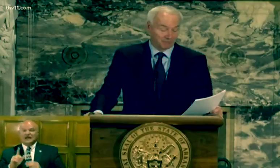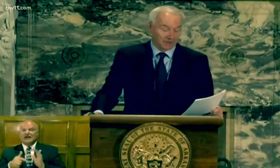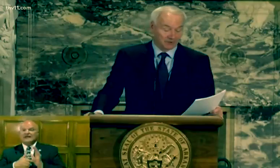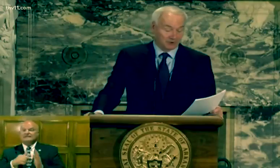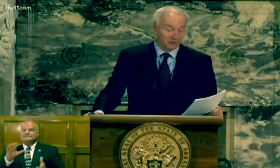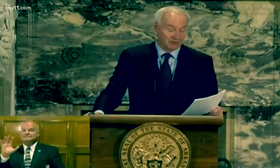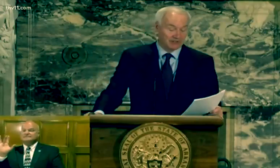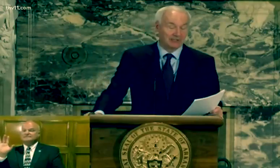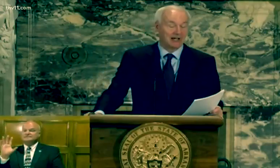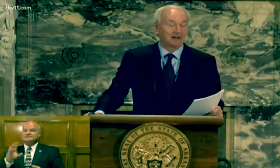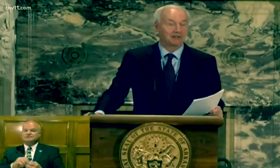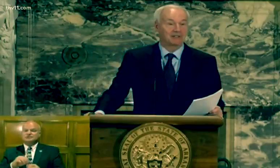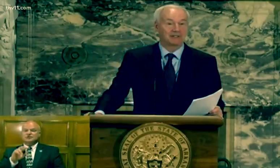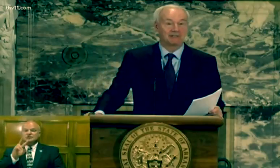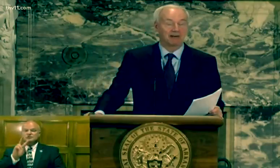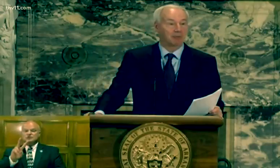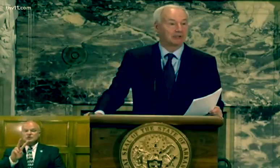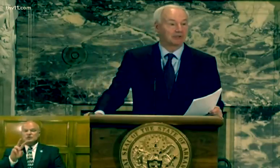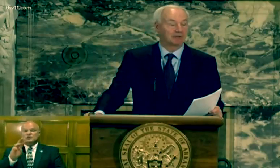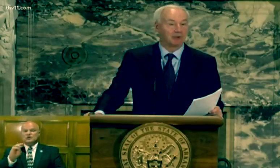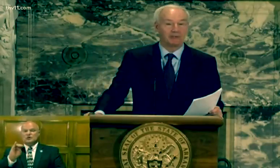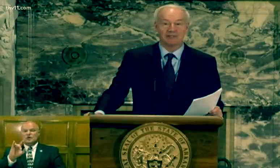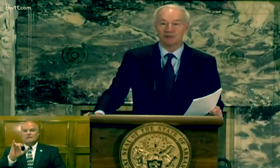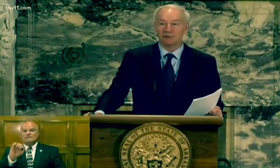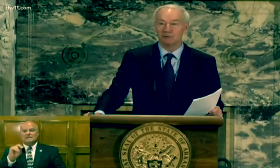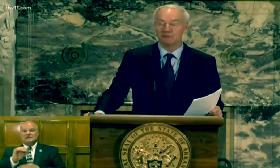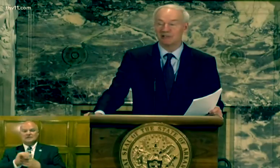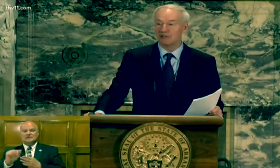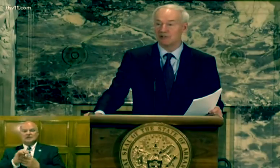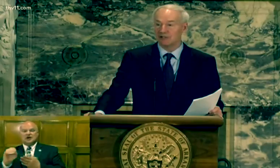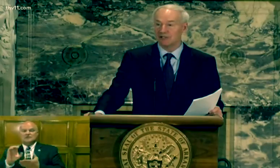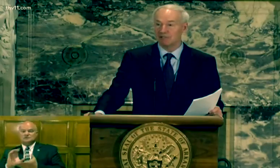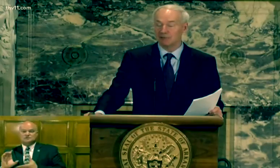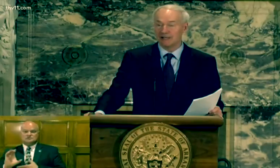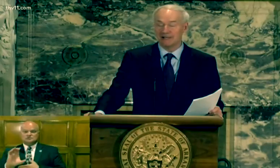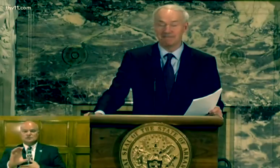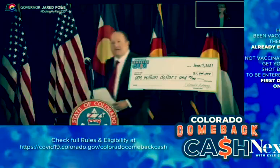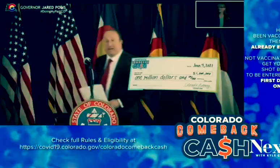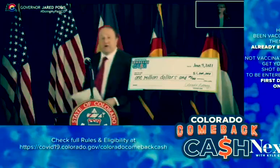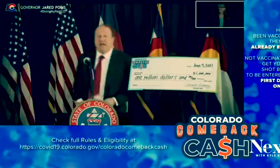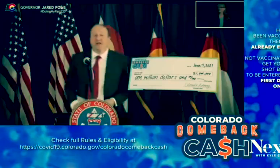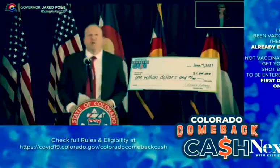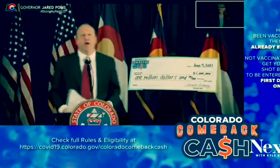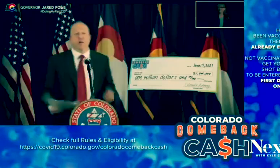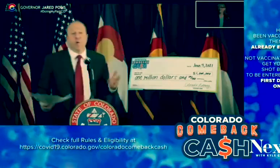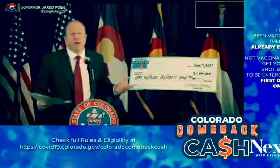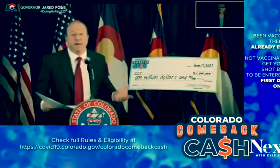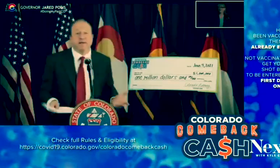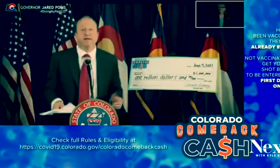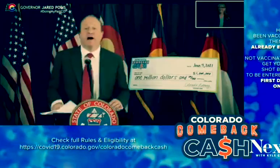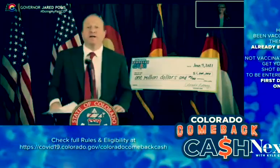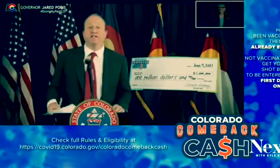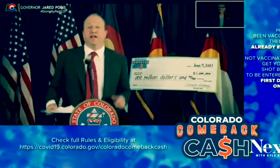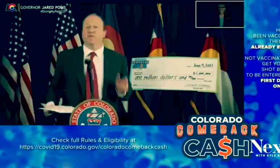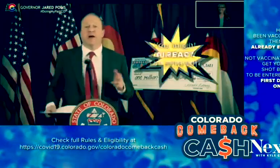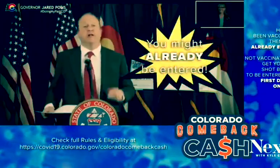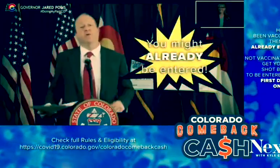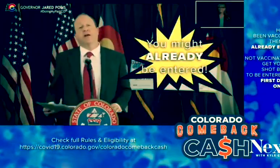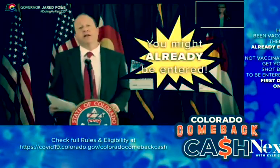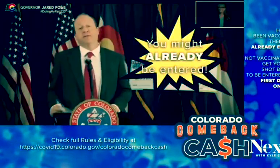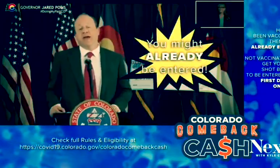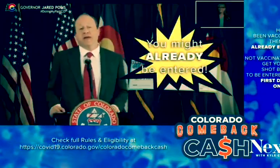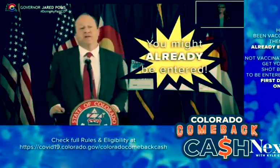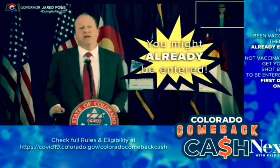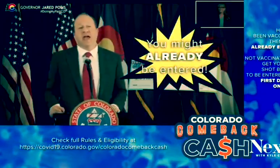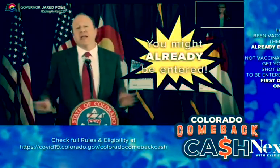totals $2 million that we are devoting to this incentive plan. That's right. You could win $1 million and you